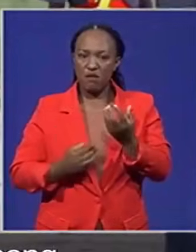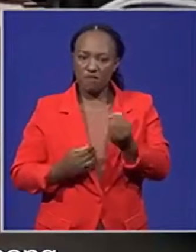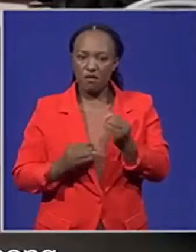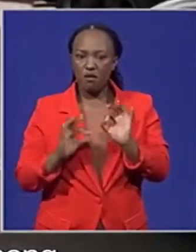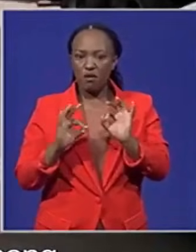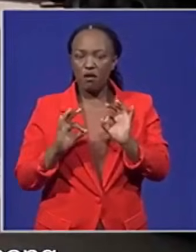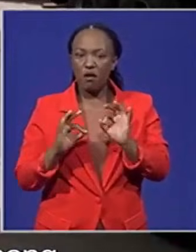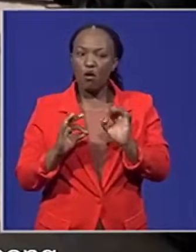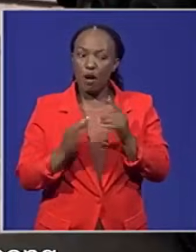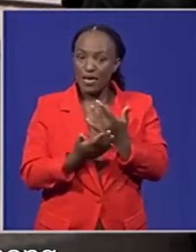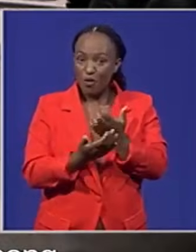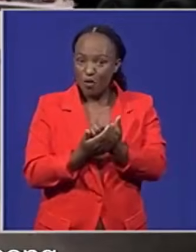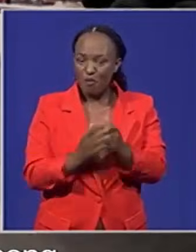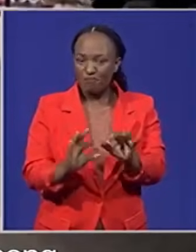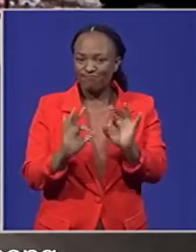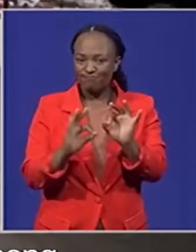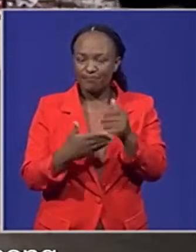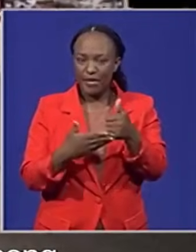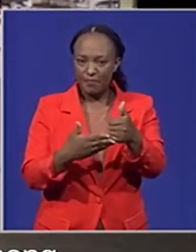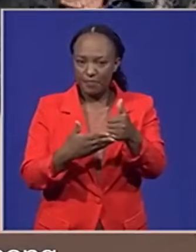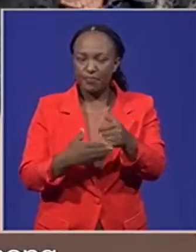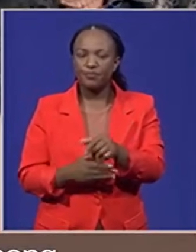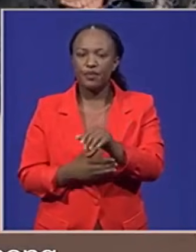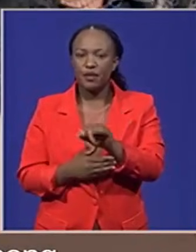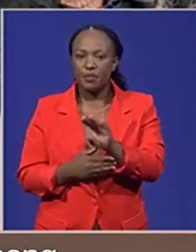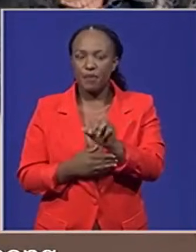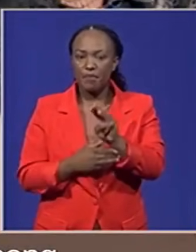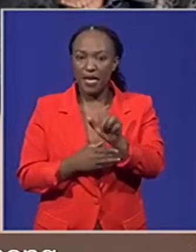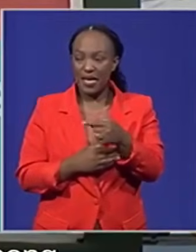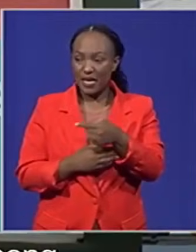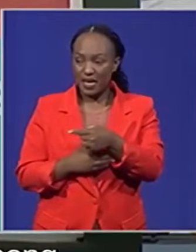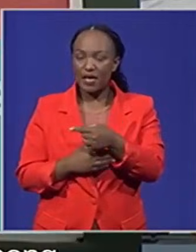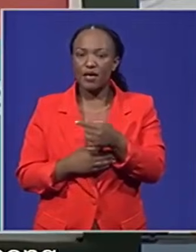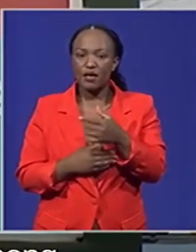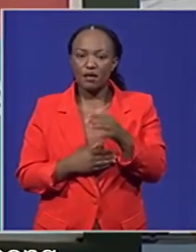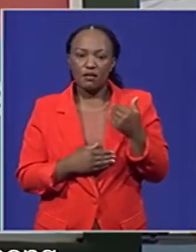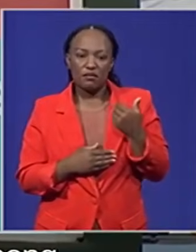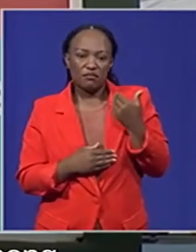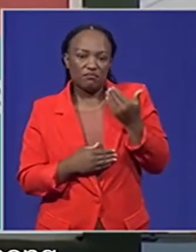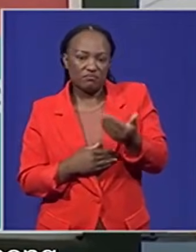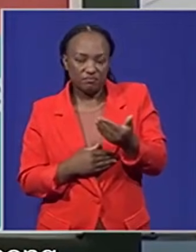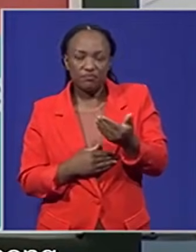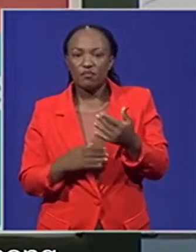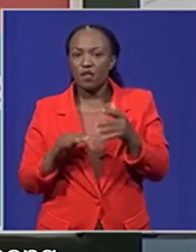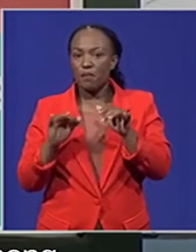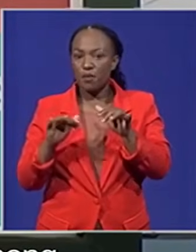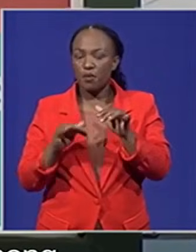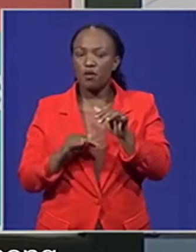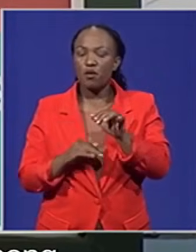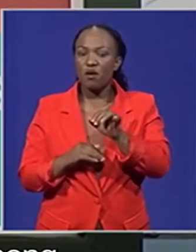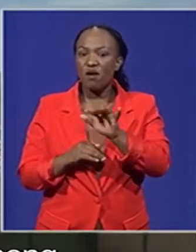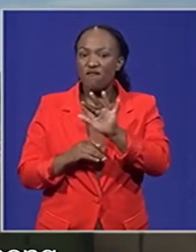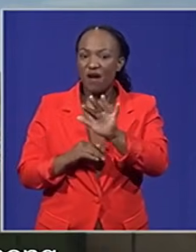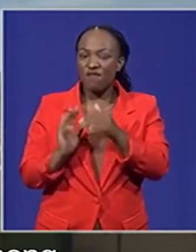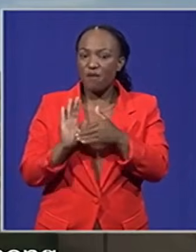boeti le kgolo ya ikonomi. BMA e netefaditše gore ba fetišitše ditumelelo tša baeti ba dimilione tše